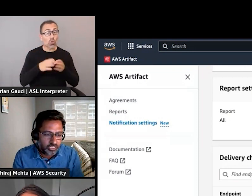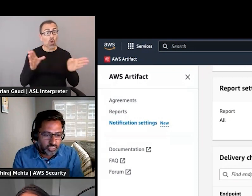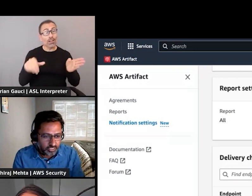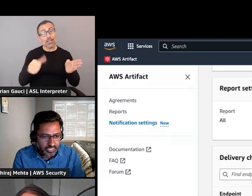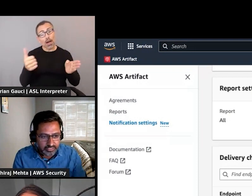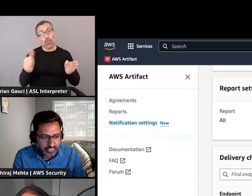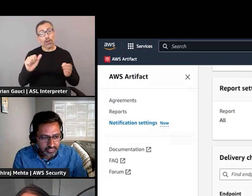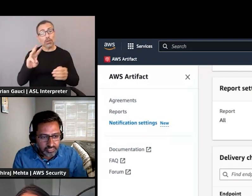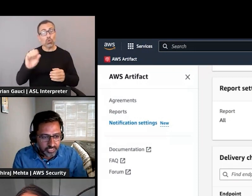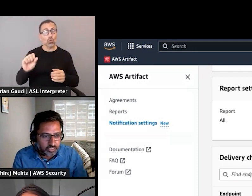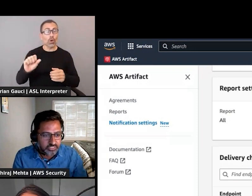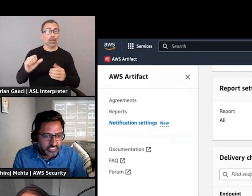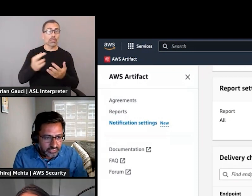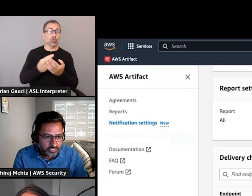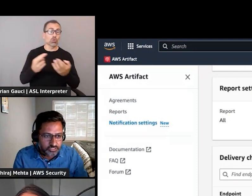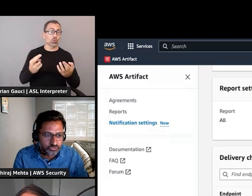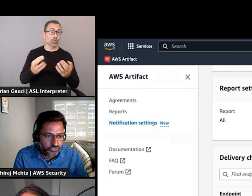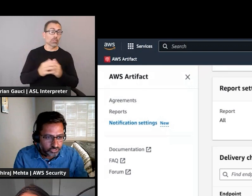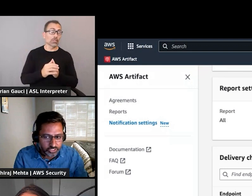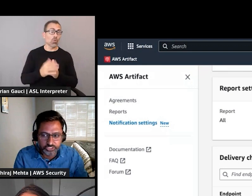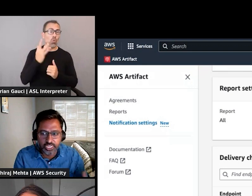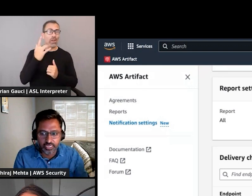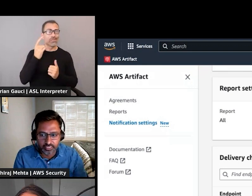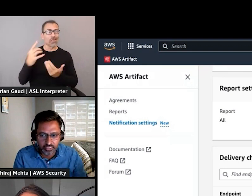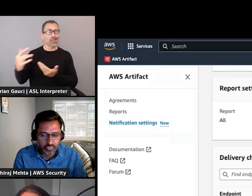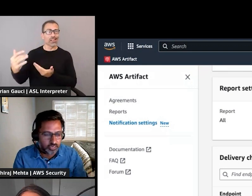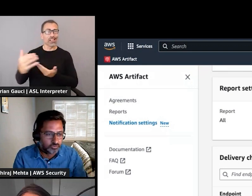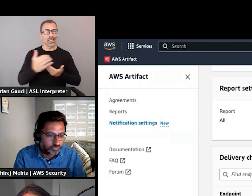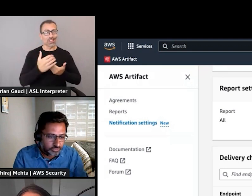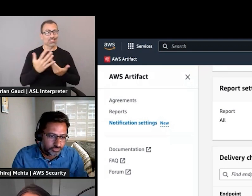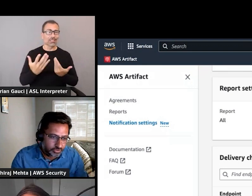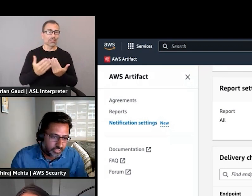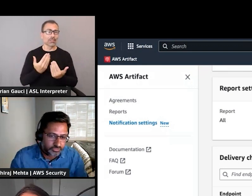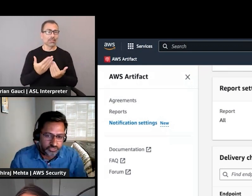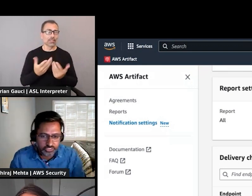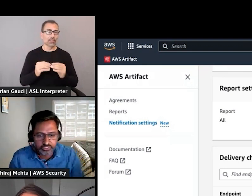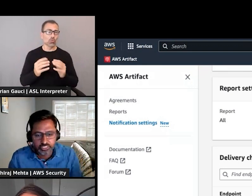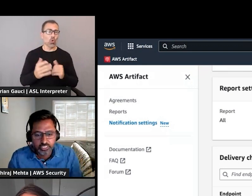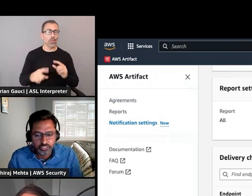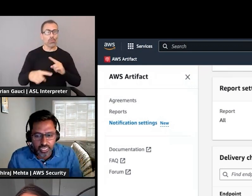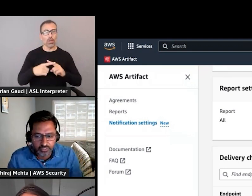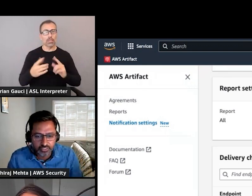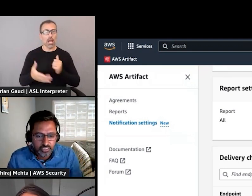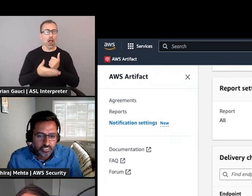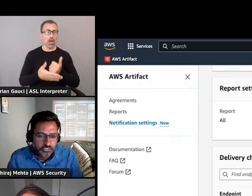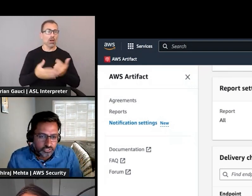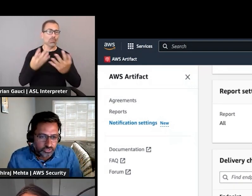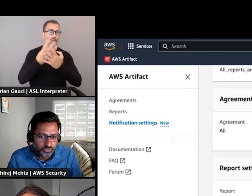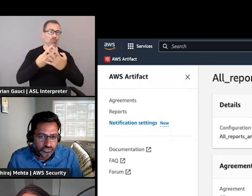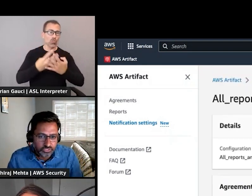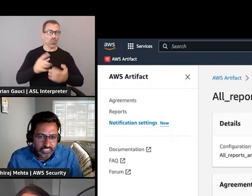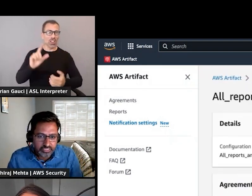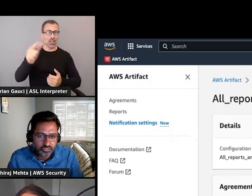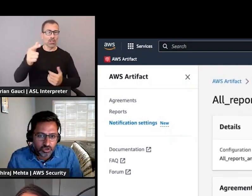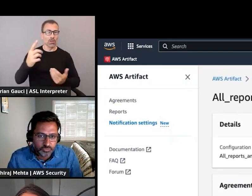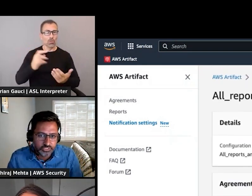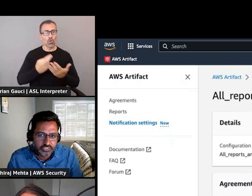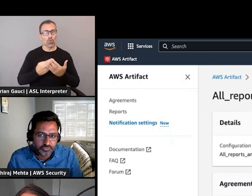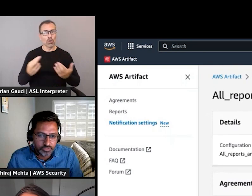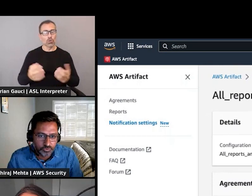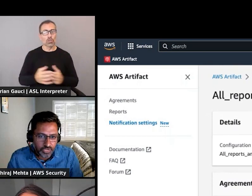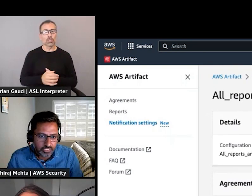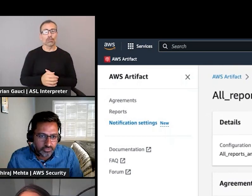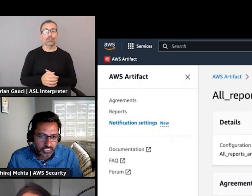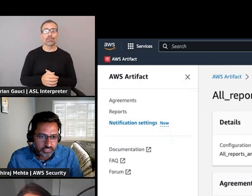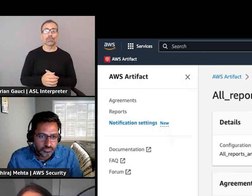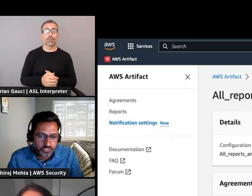collection that it becomes easier to search and filter their resources together. So these are the options